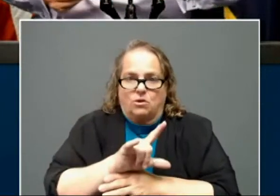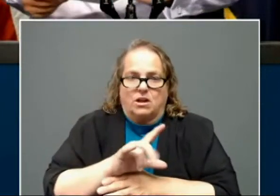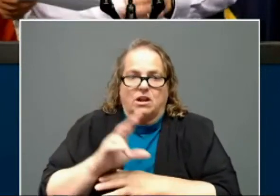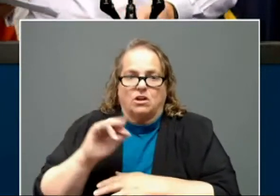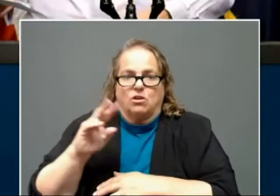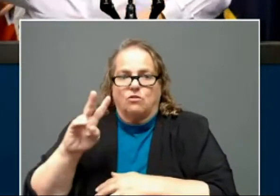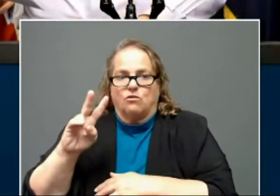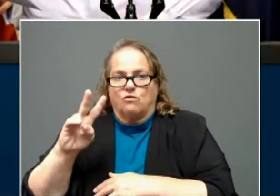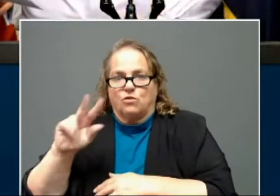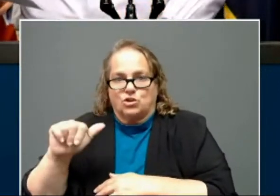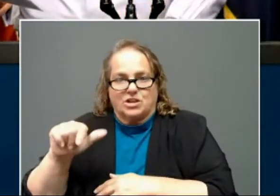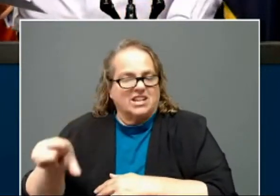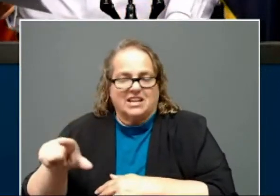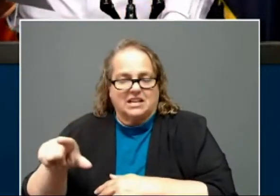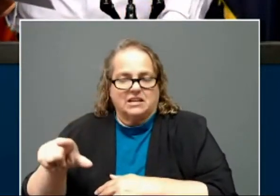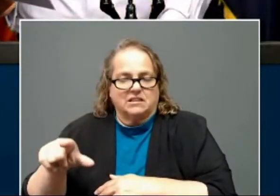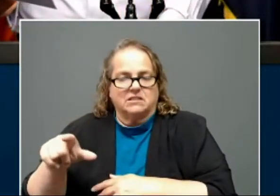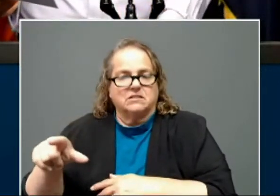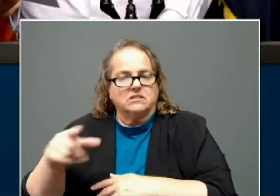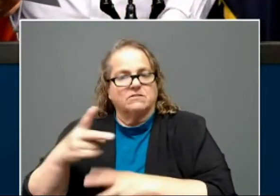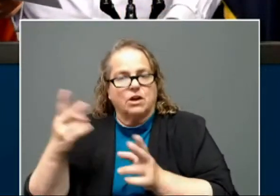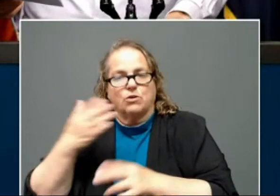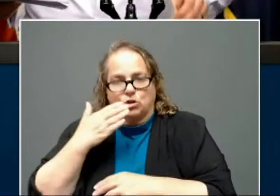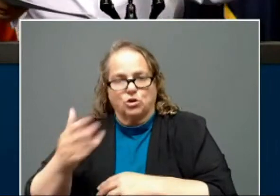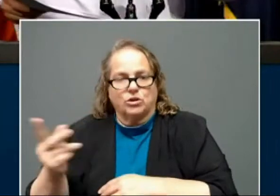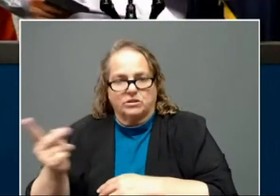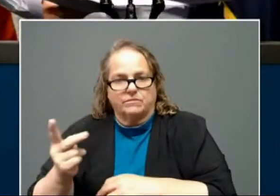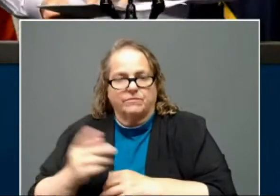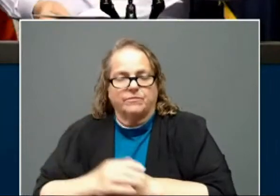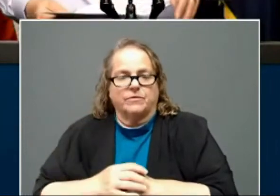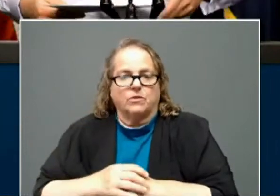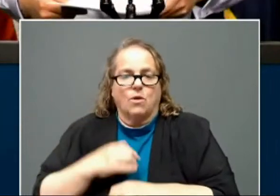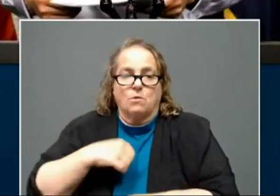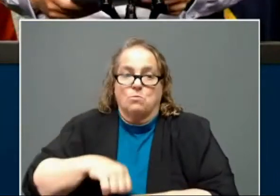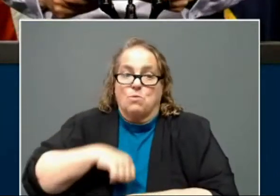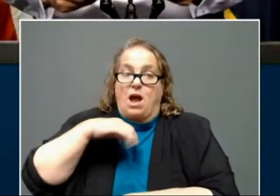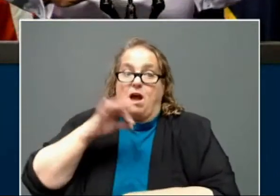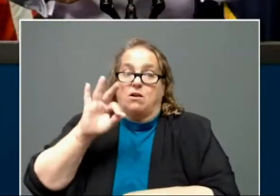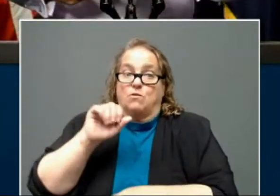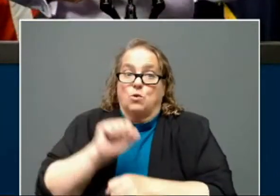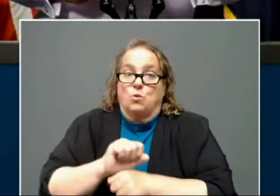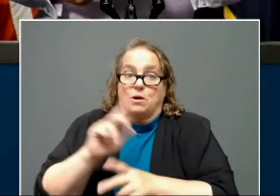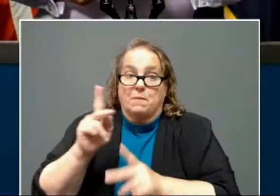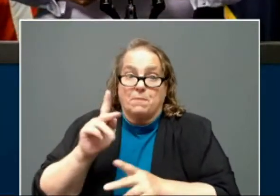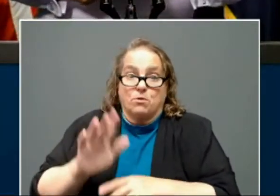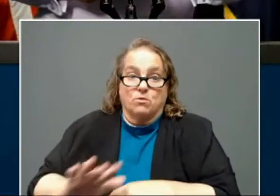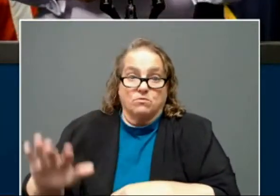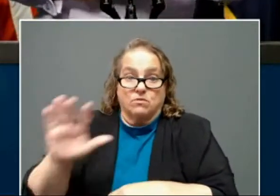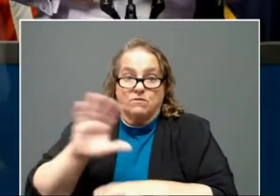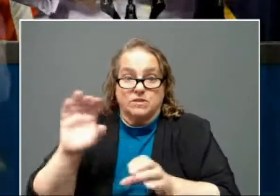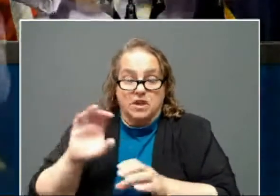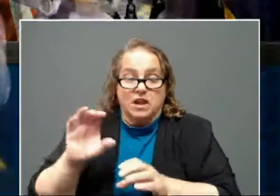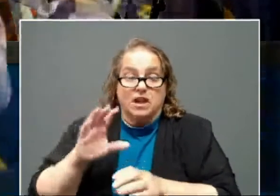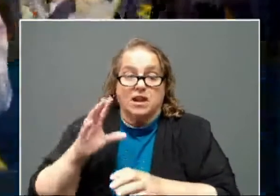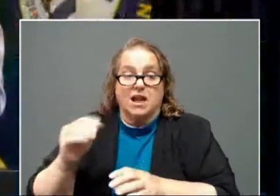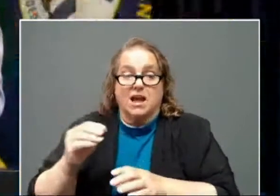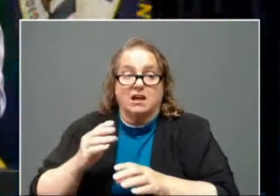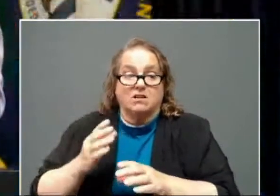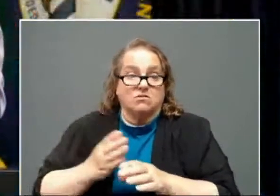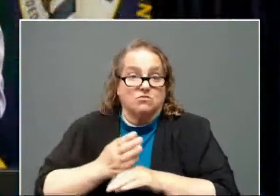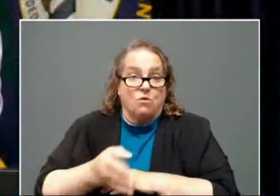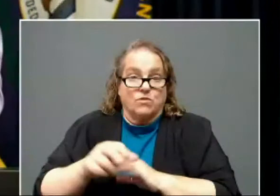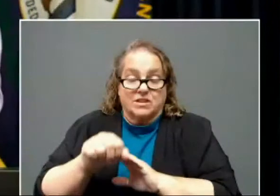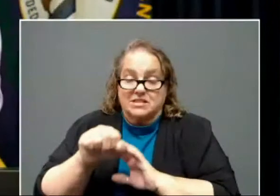that. So I'm really proud of the work people have done throughout the state and across the state. Thank you to the health departments, the hospitals,